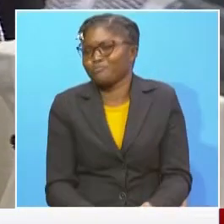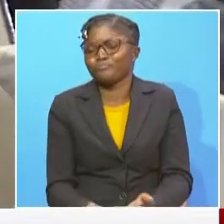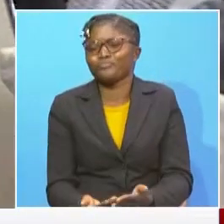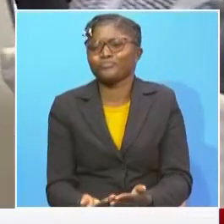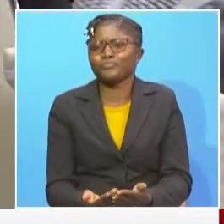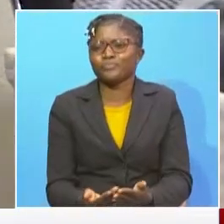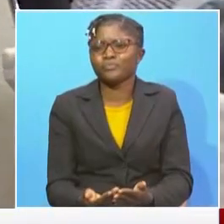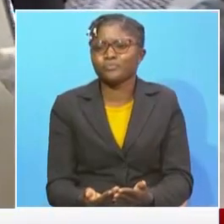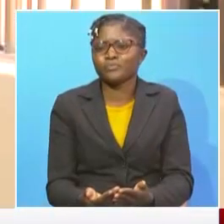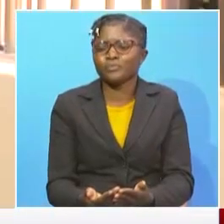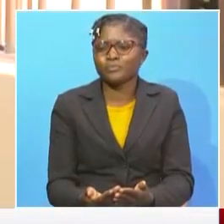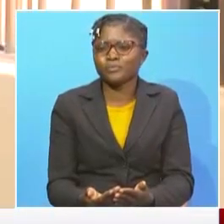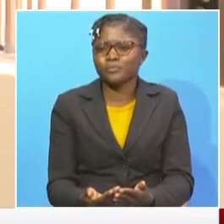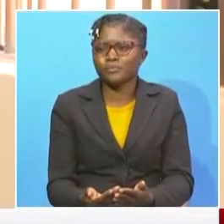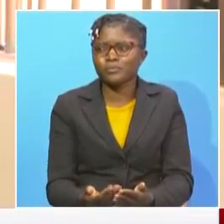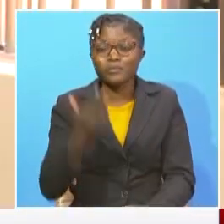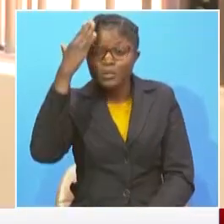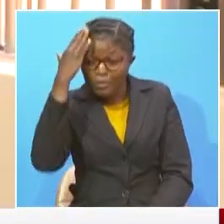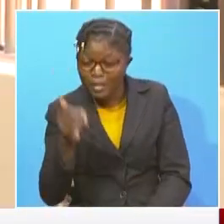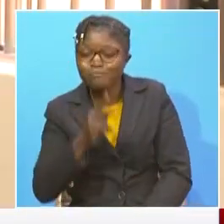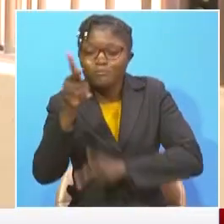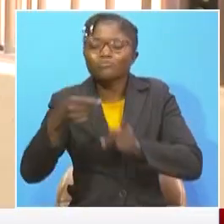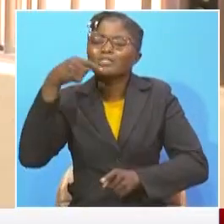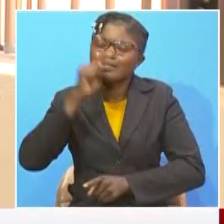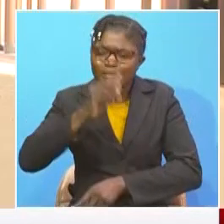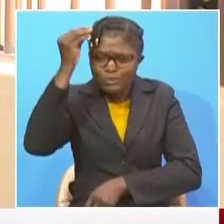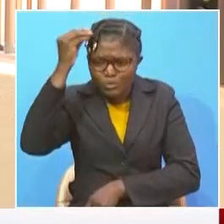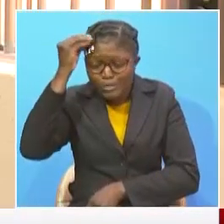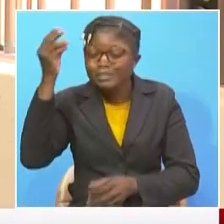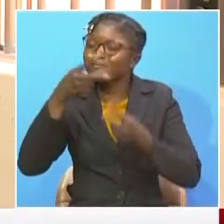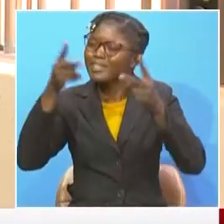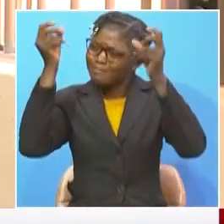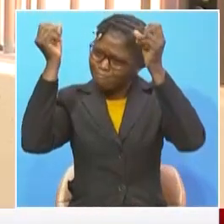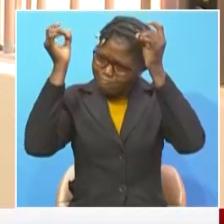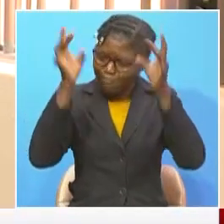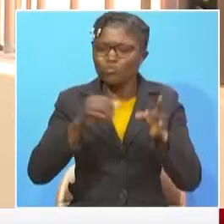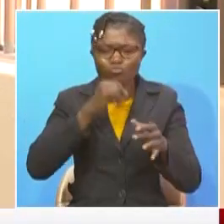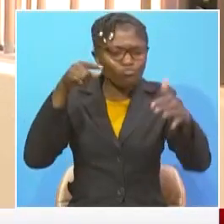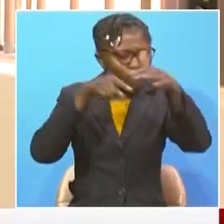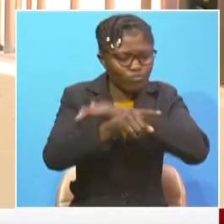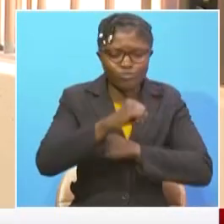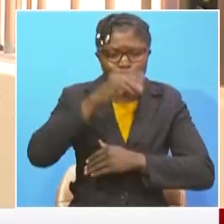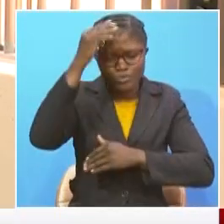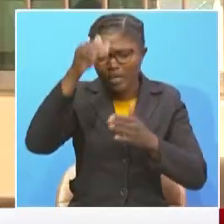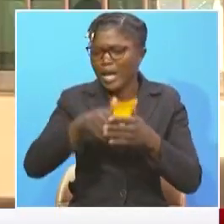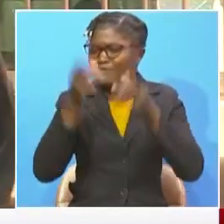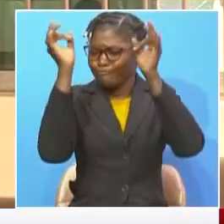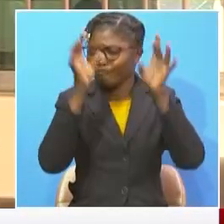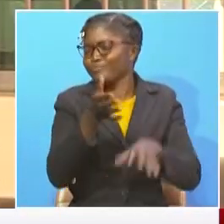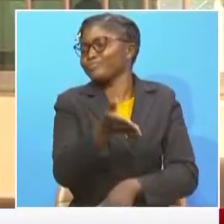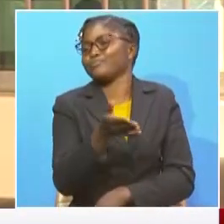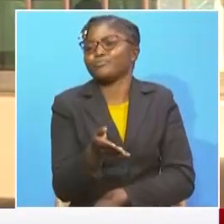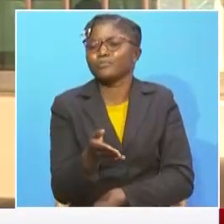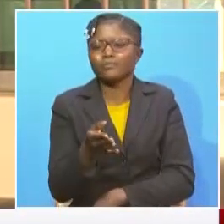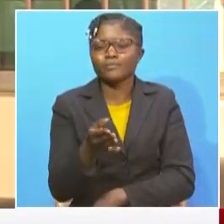need is drones, because it's dangerous. How does somebody just enter? You don't know what is inside in those tunnels. These are